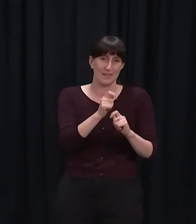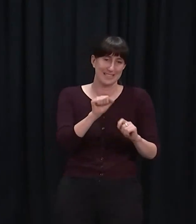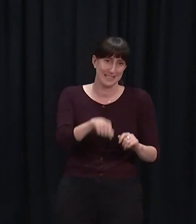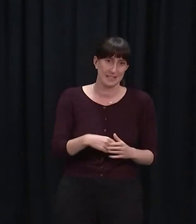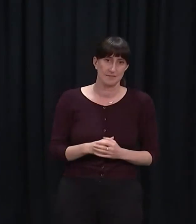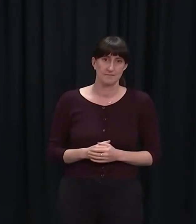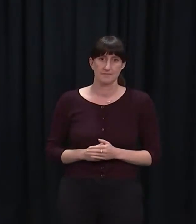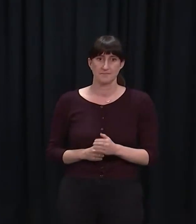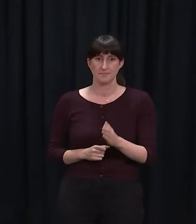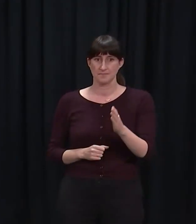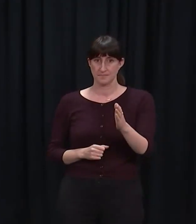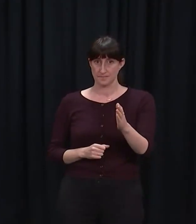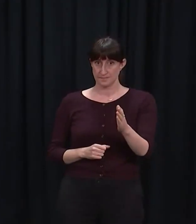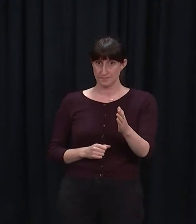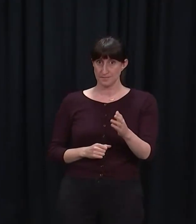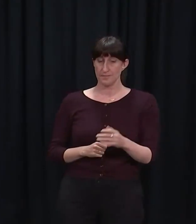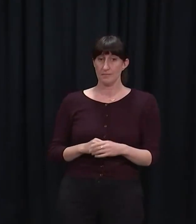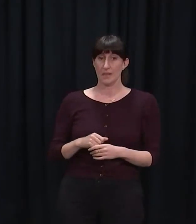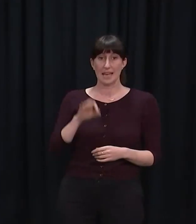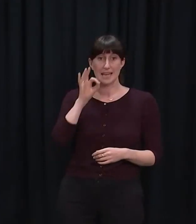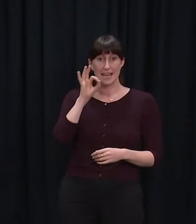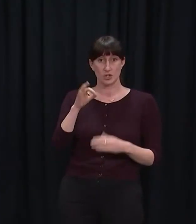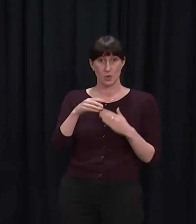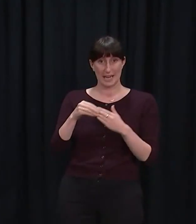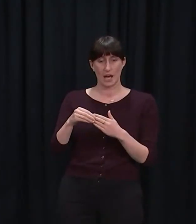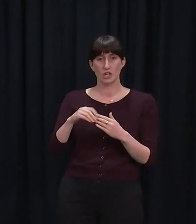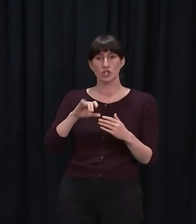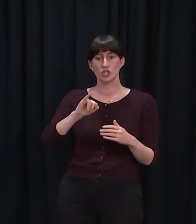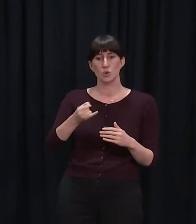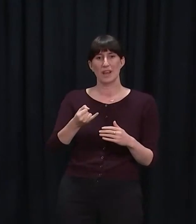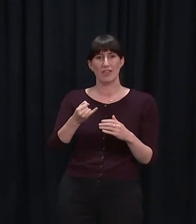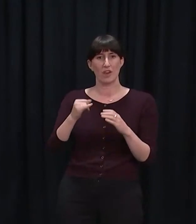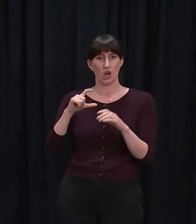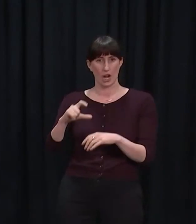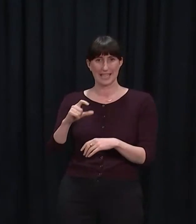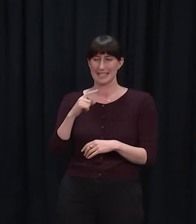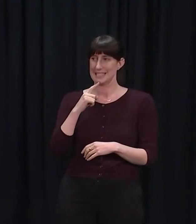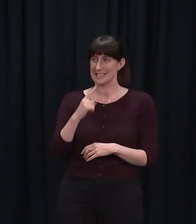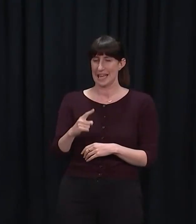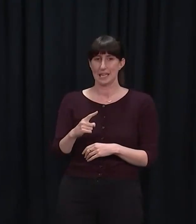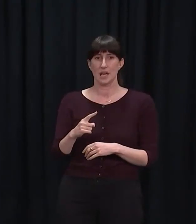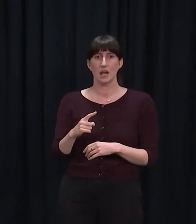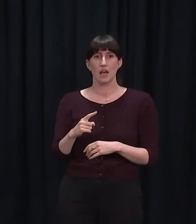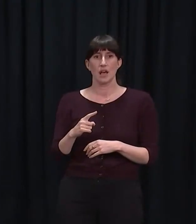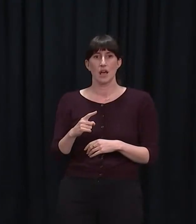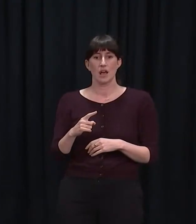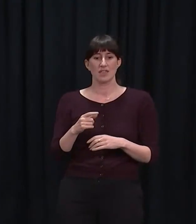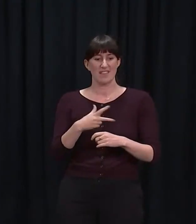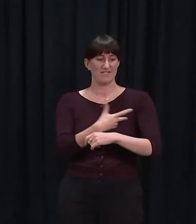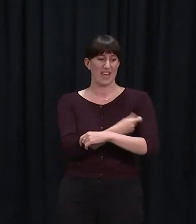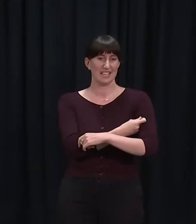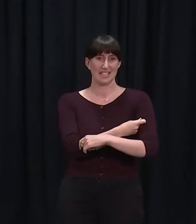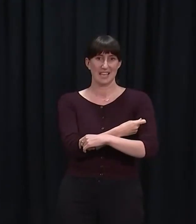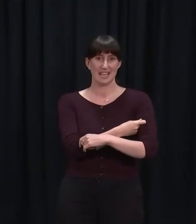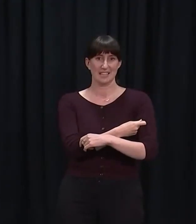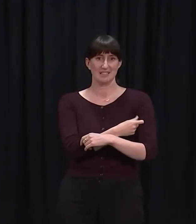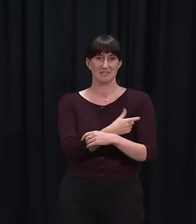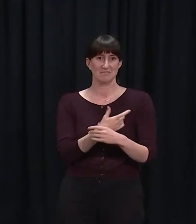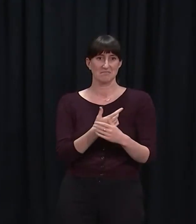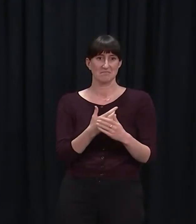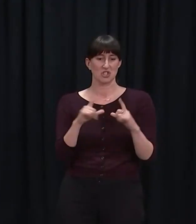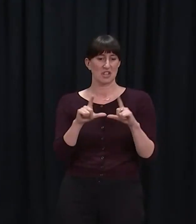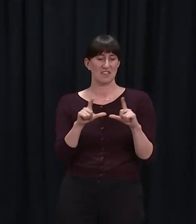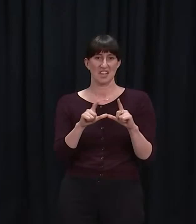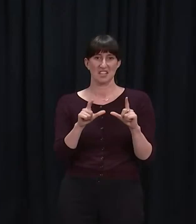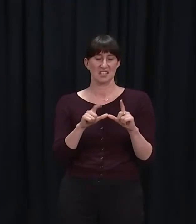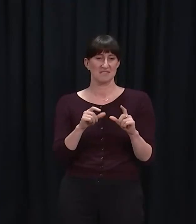says you should drop the vaccine certificate at 90% rather than introduce them at 90%. She's saying that